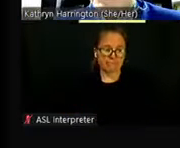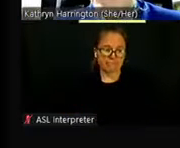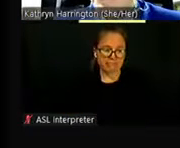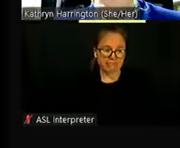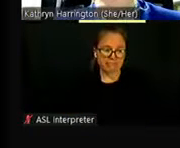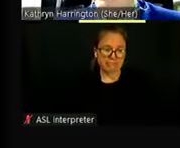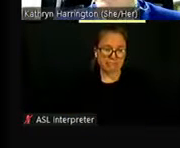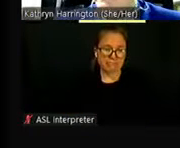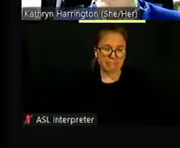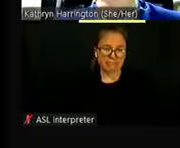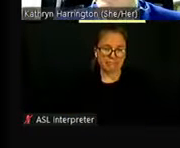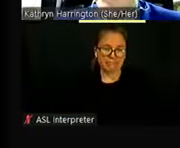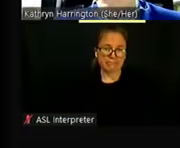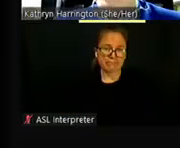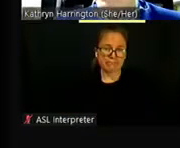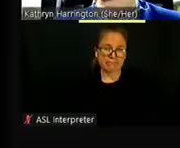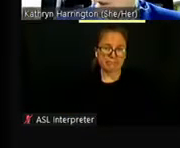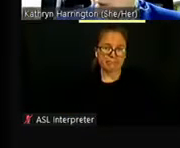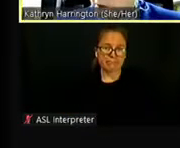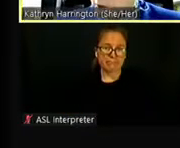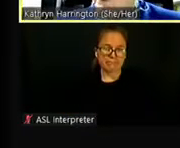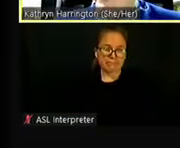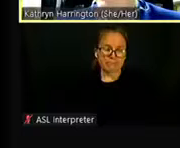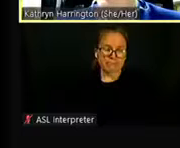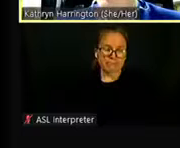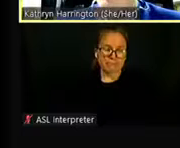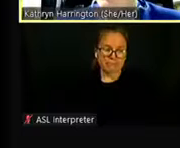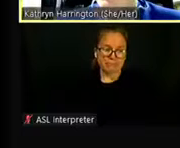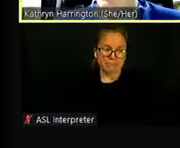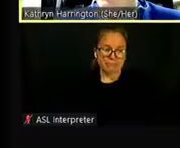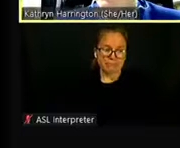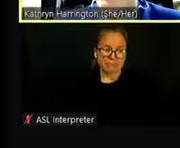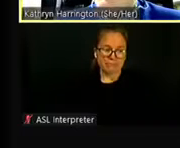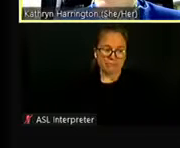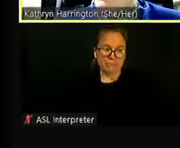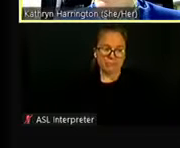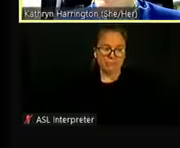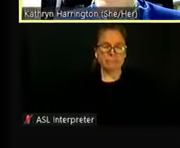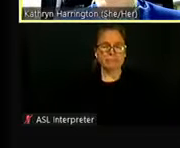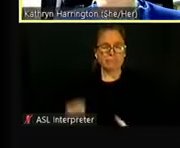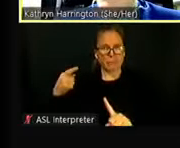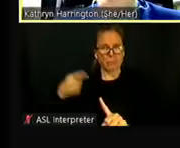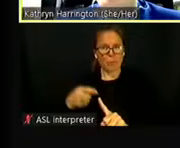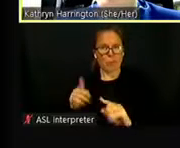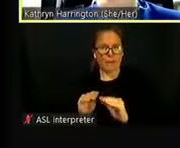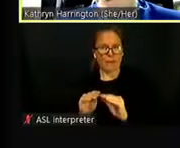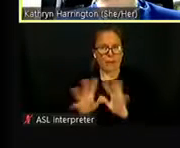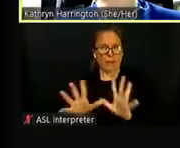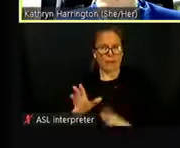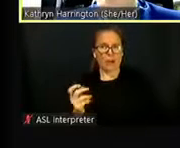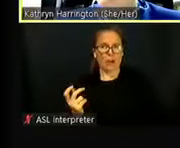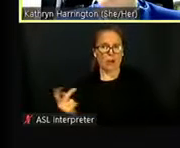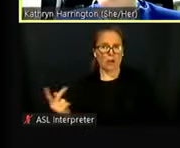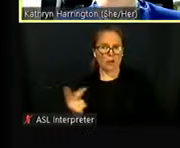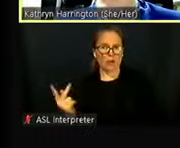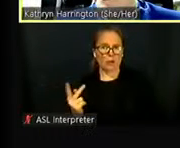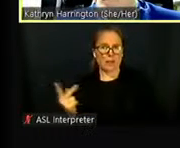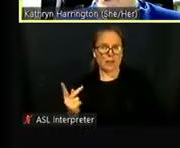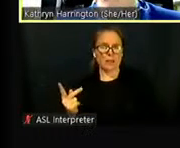I think a point of clarification is in order. Commissioner Treese and I were invited